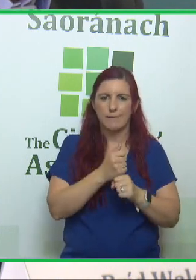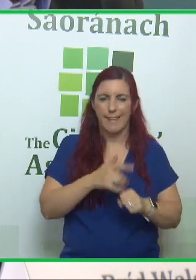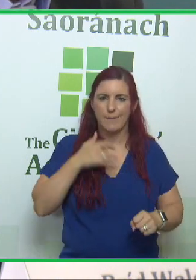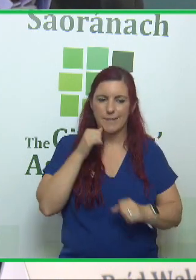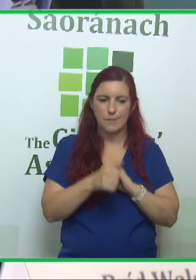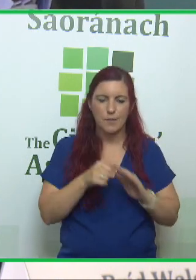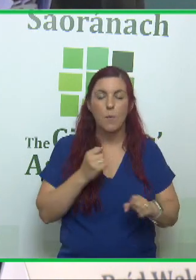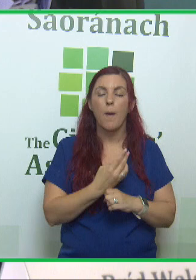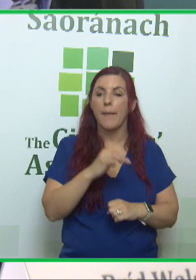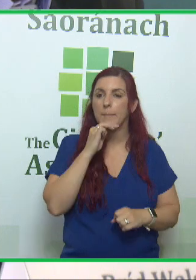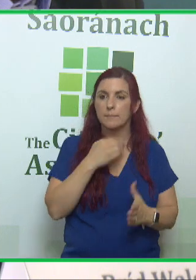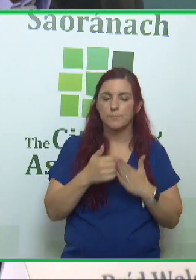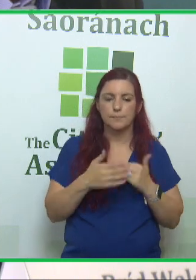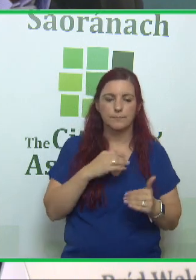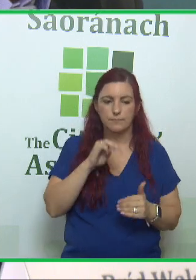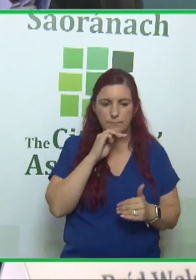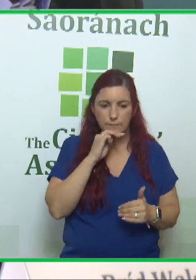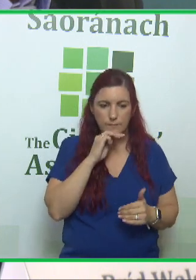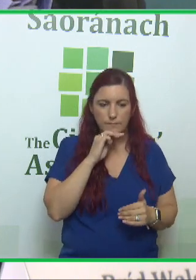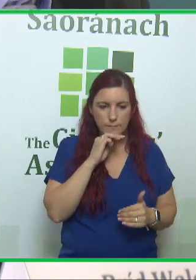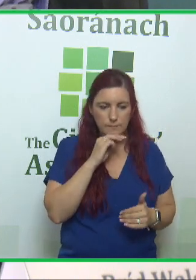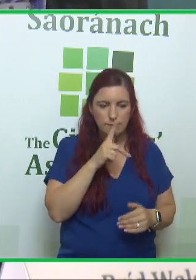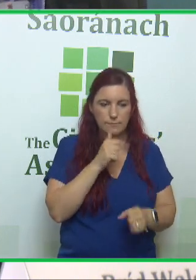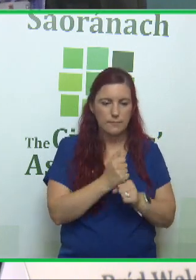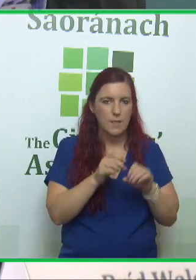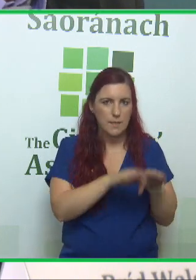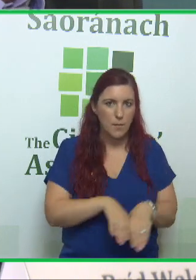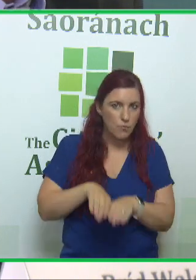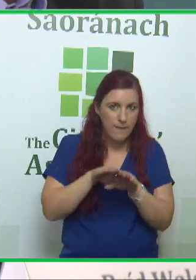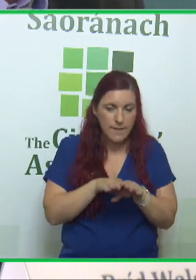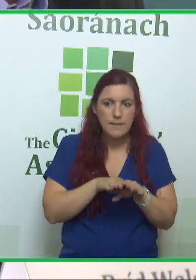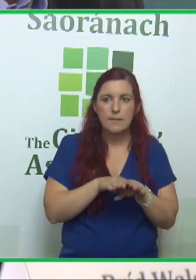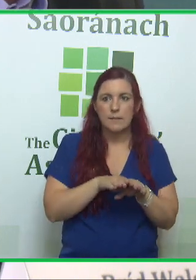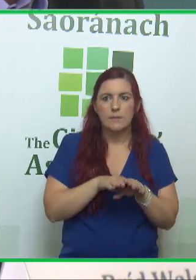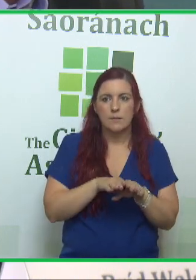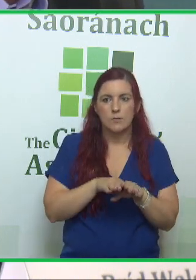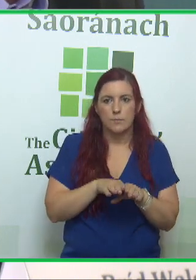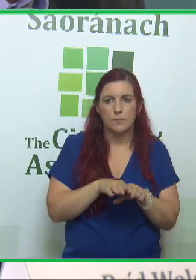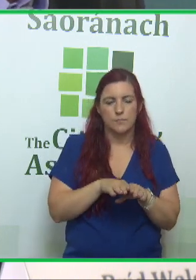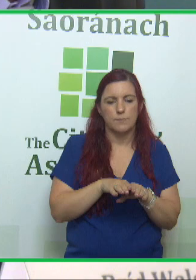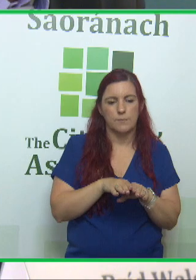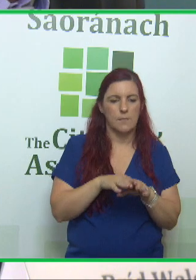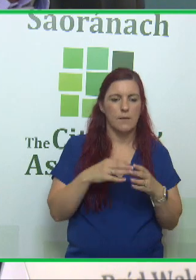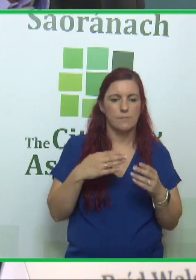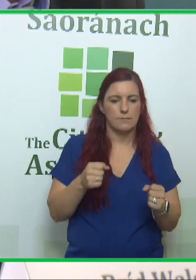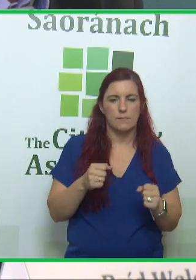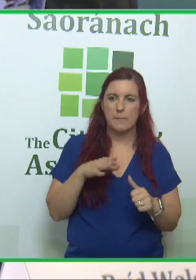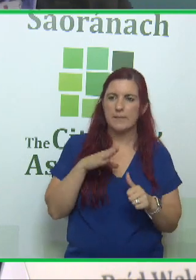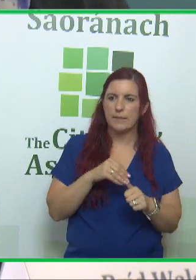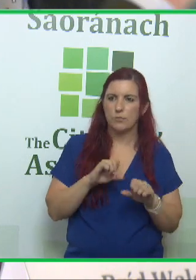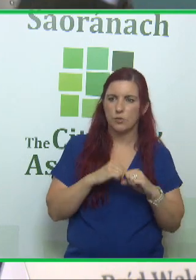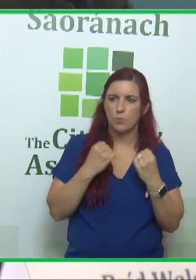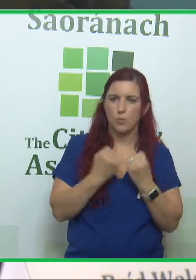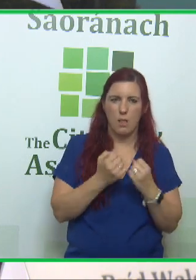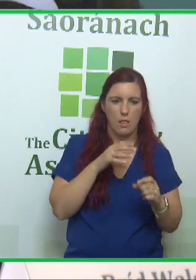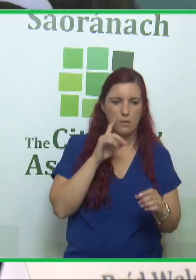what that means, we also look at demographics, so are there areas where there are particular social determinants